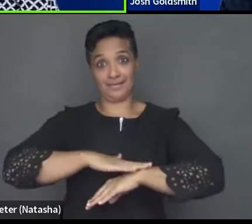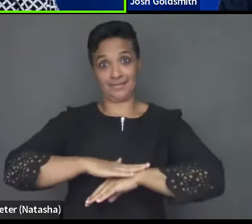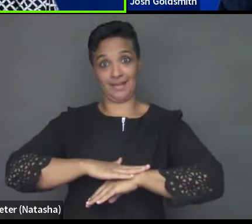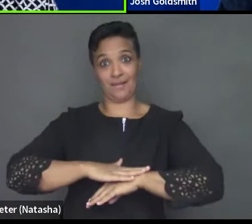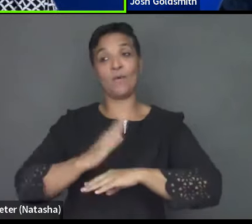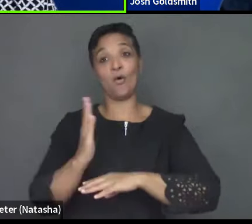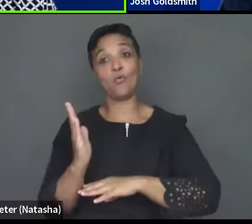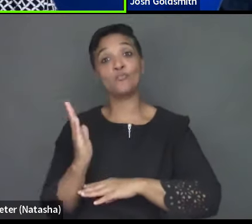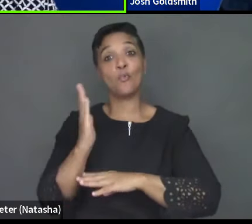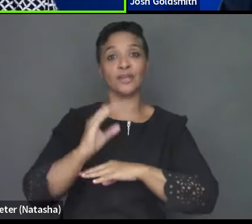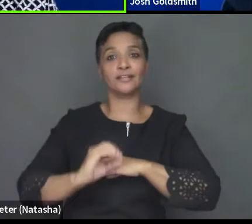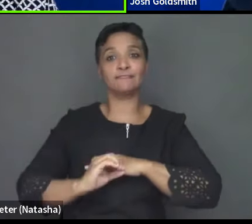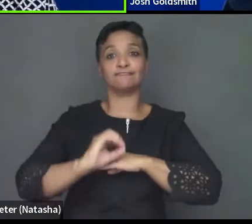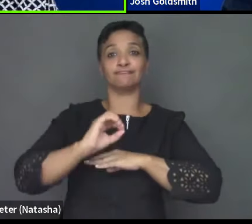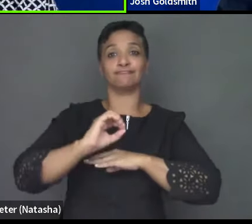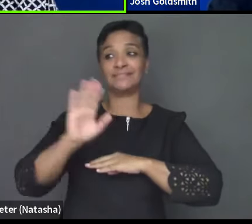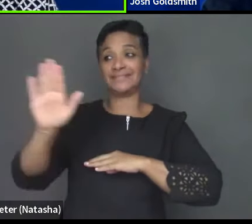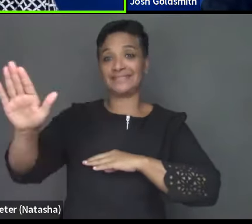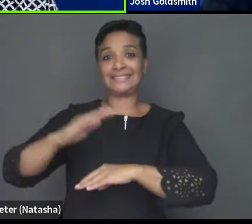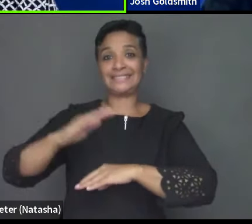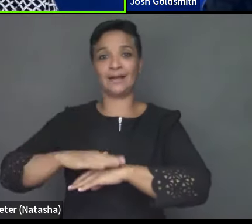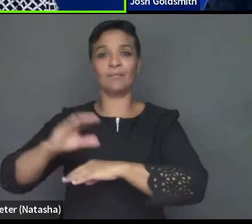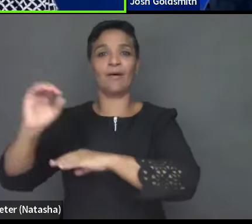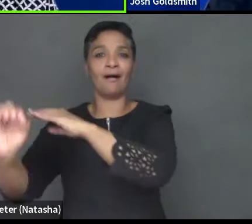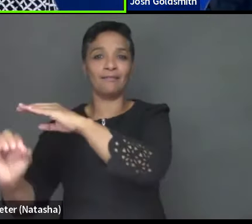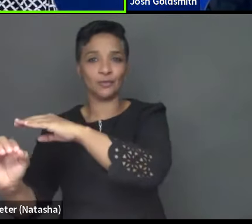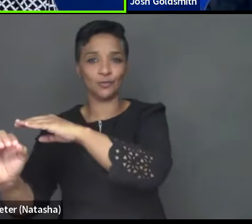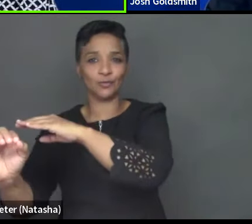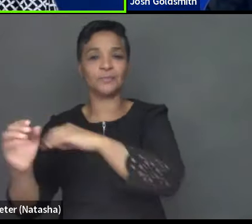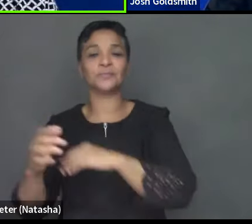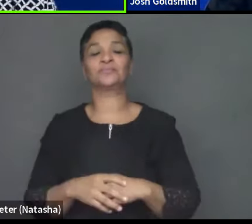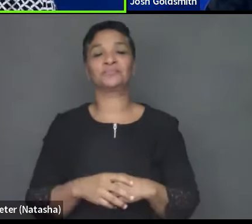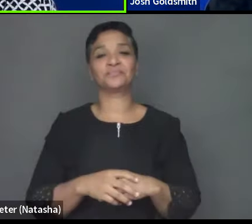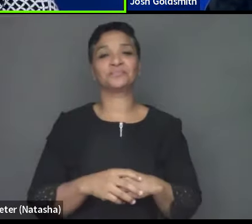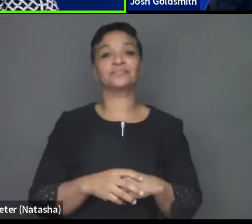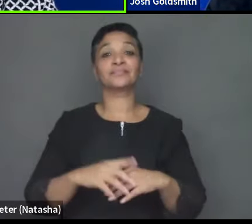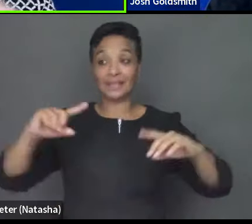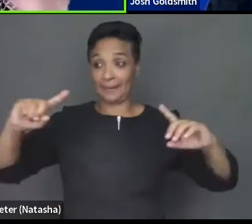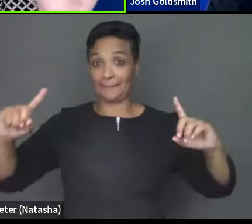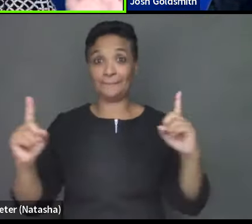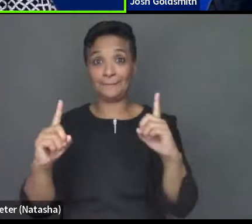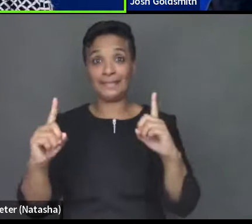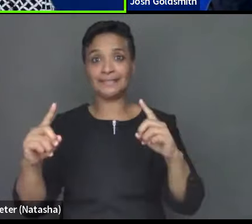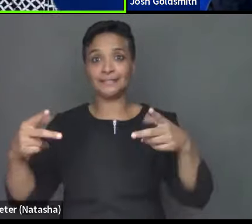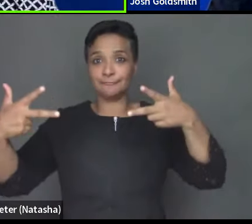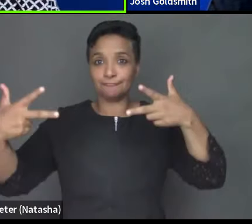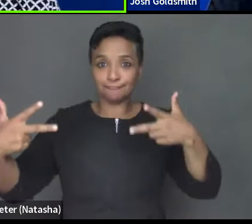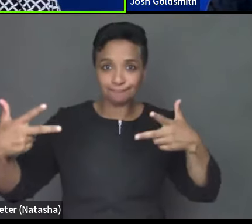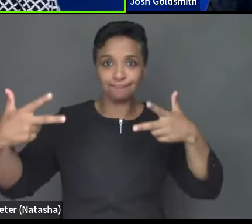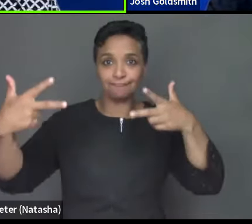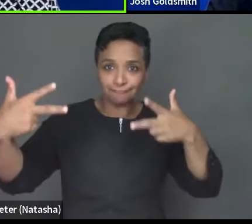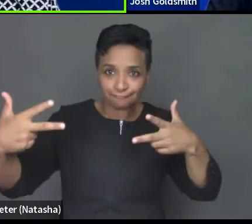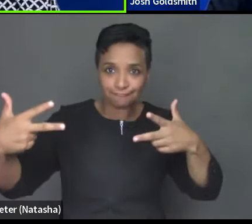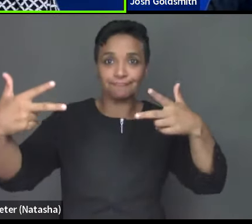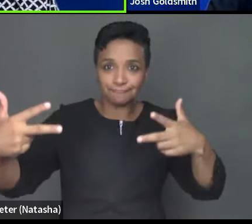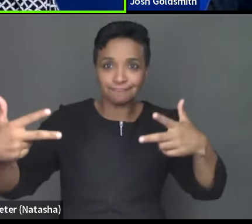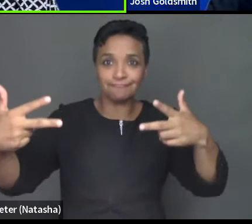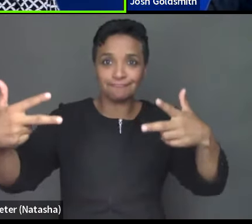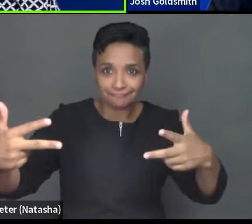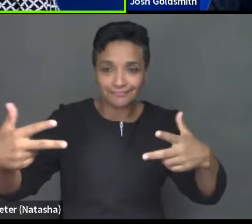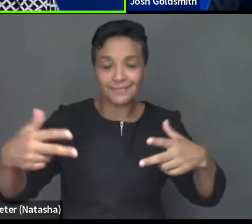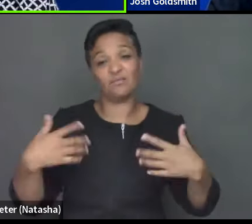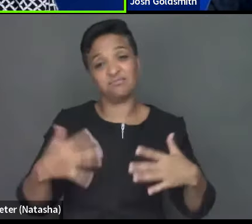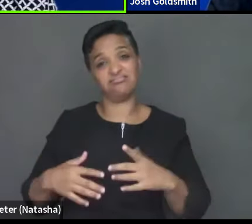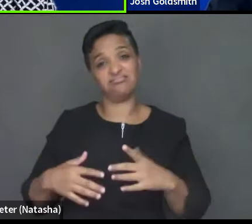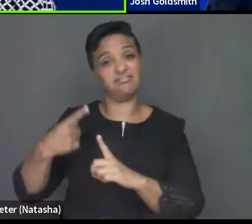afternoon. And then by every time we meet, we have met many, many times over the past several months